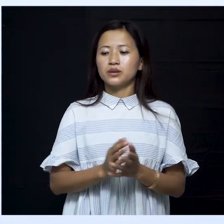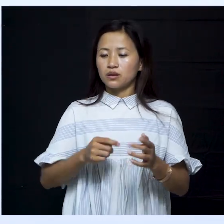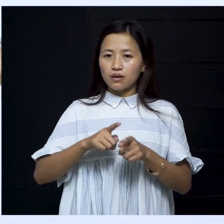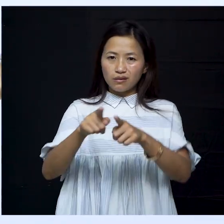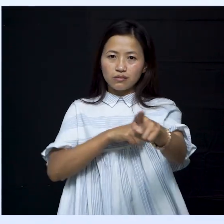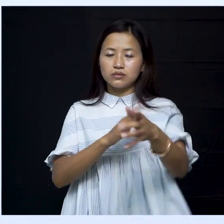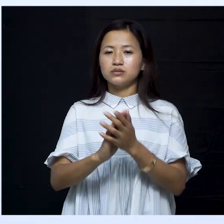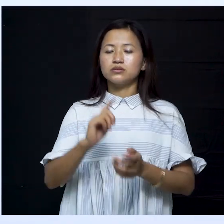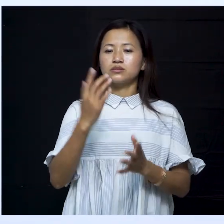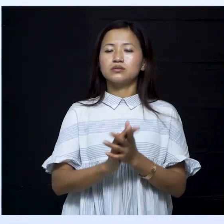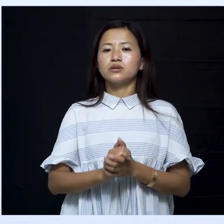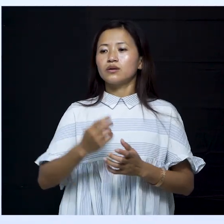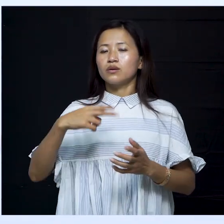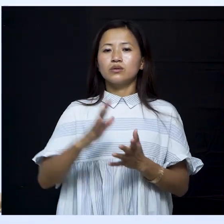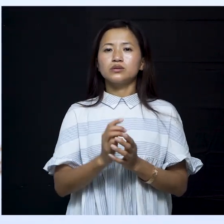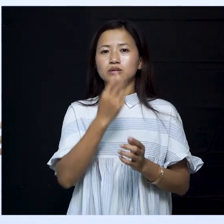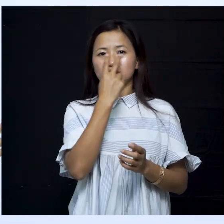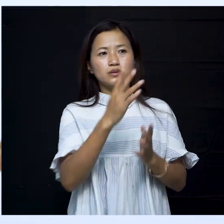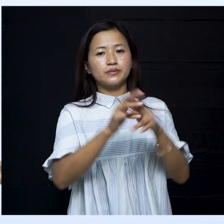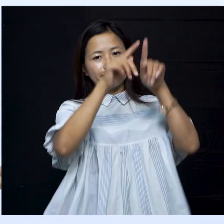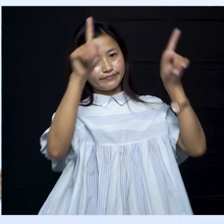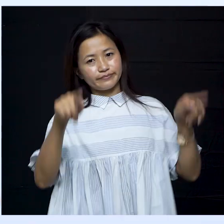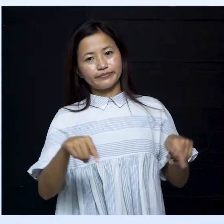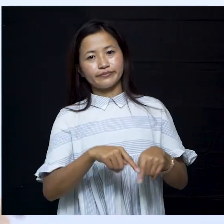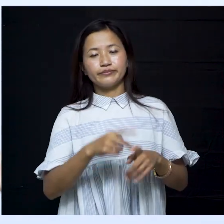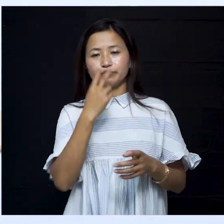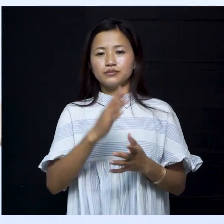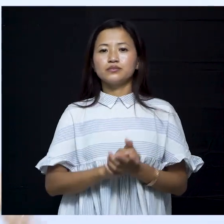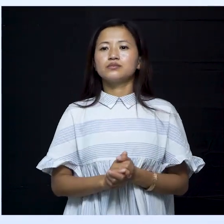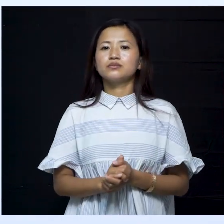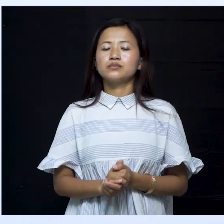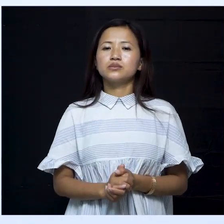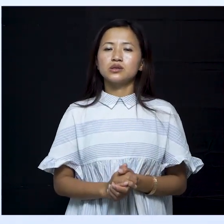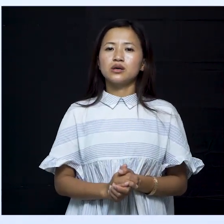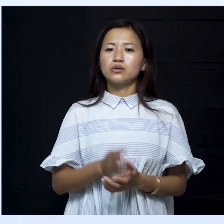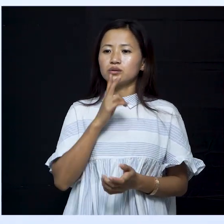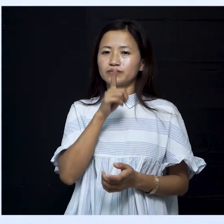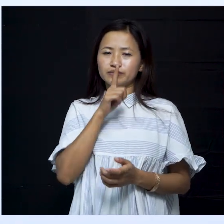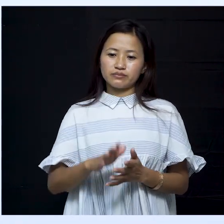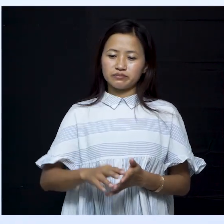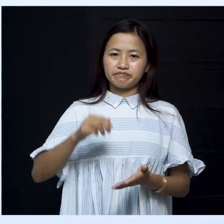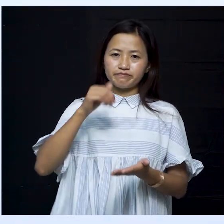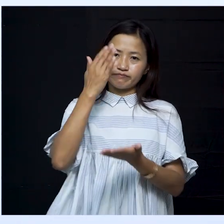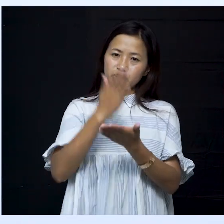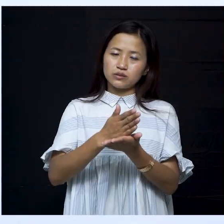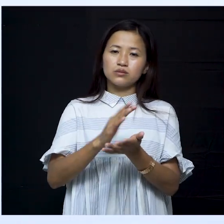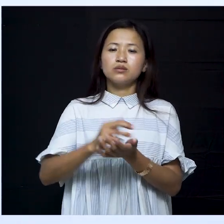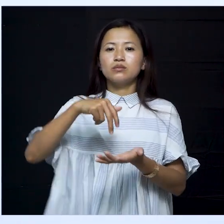park, and you come across these signboards that said newly planted, don't walk. Are you going to quit walking right there and then?